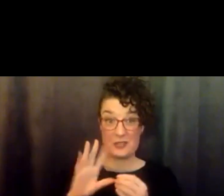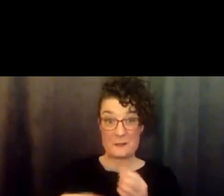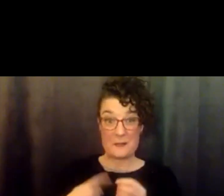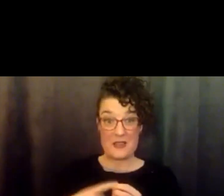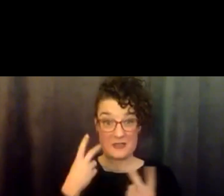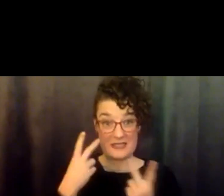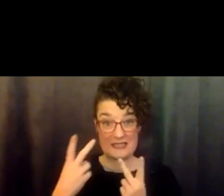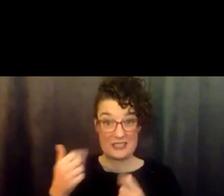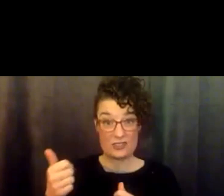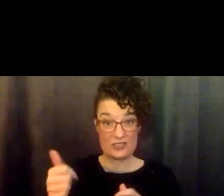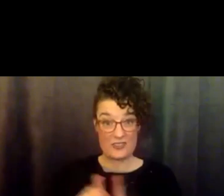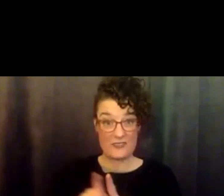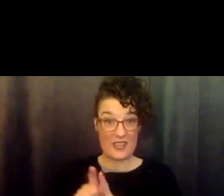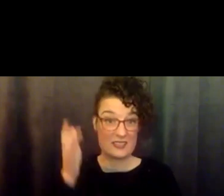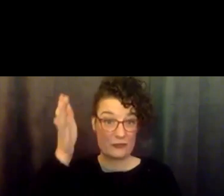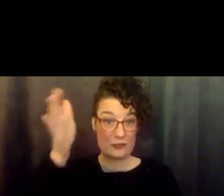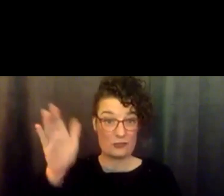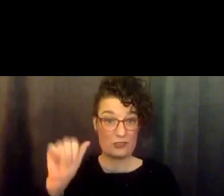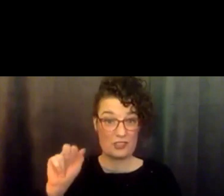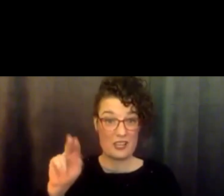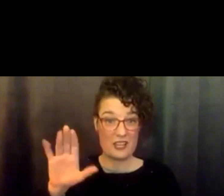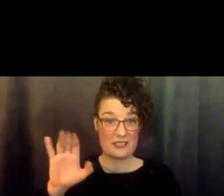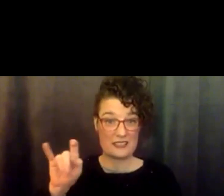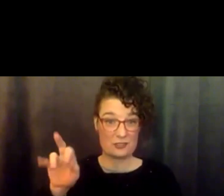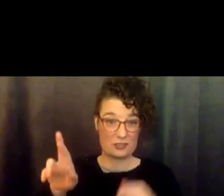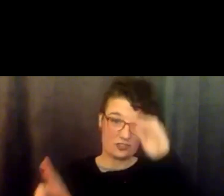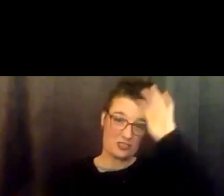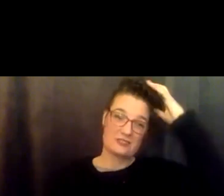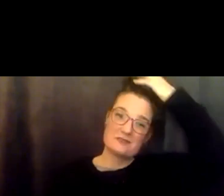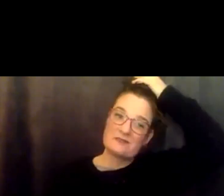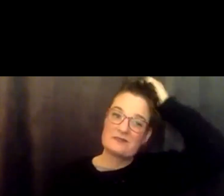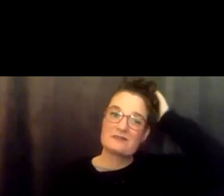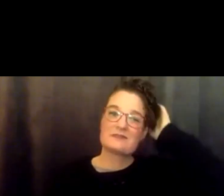seeing yourself as a future ancestor.